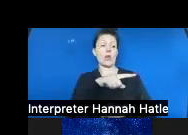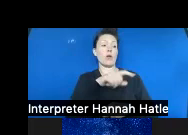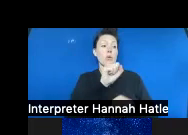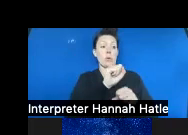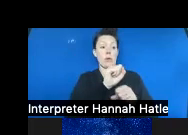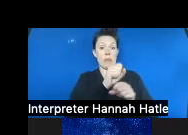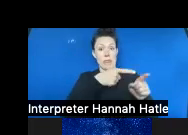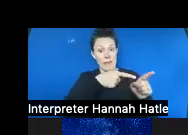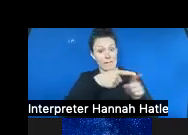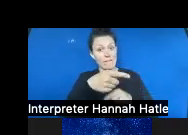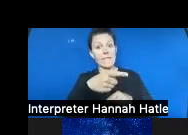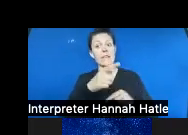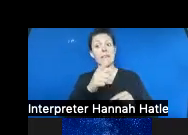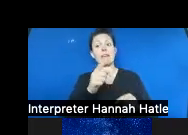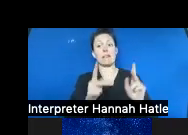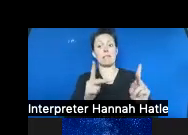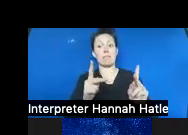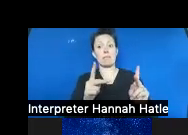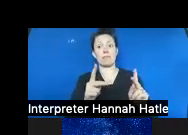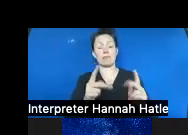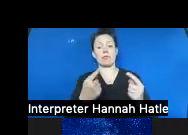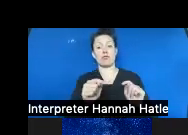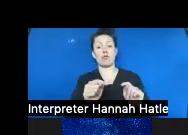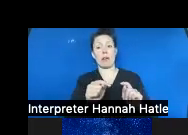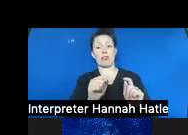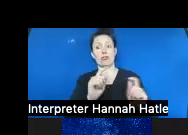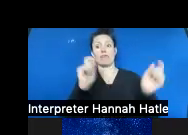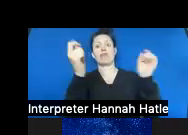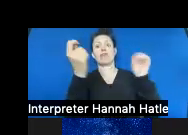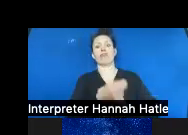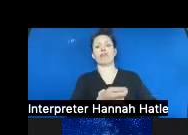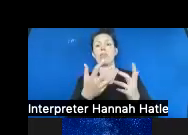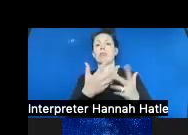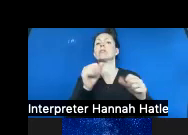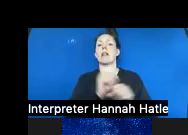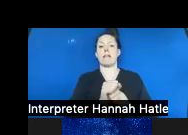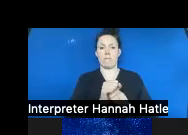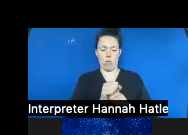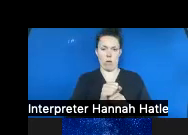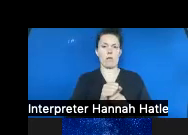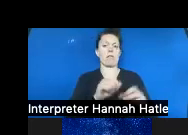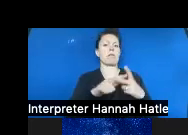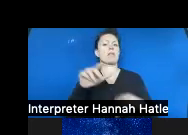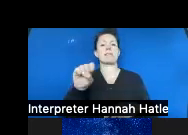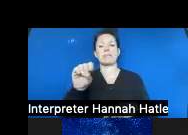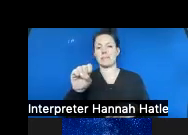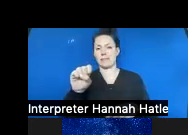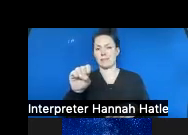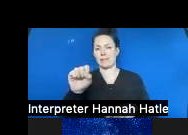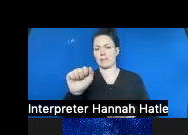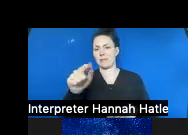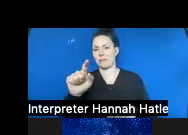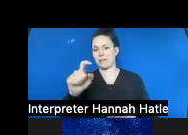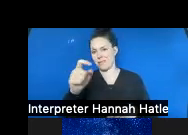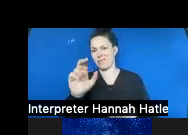change makers, a lot of work being done. Sexual violence, a lot of work being done. For Indian